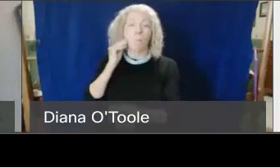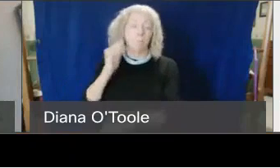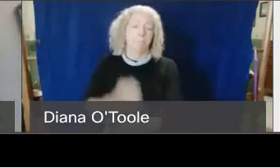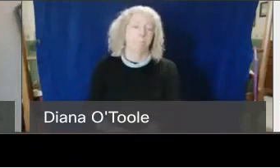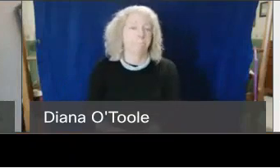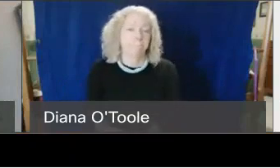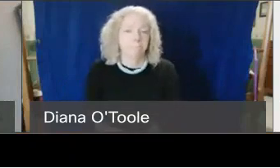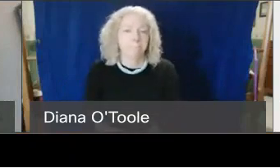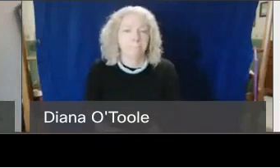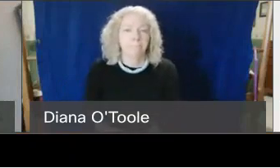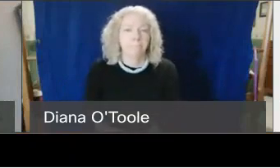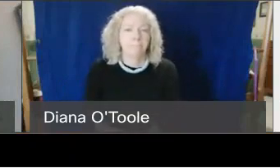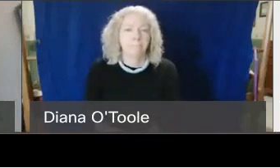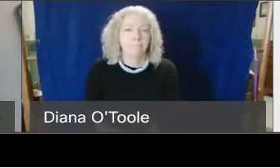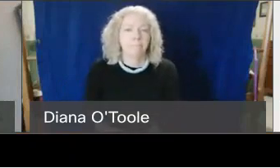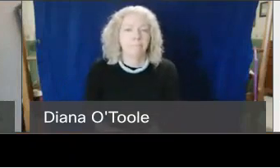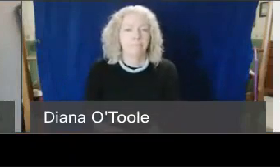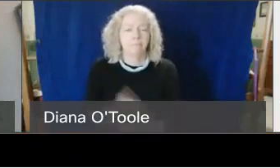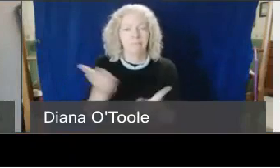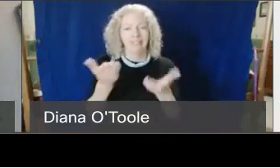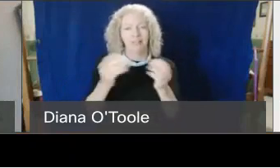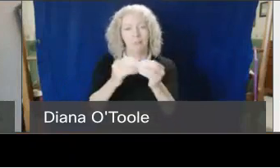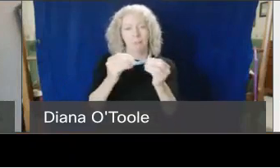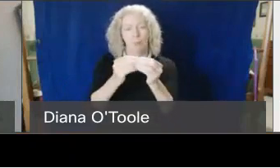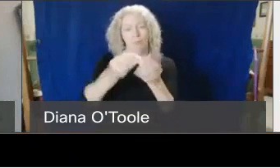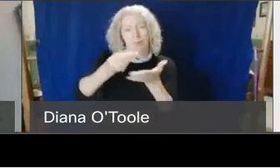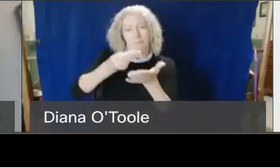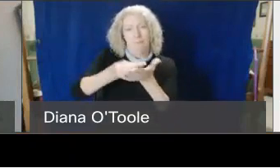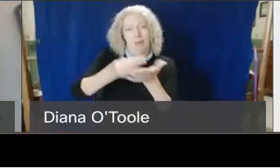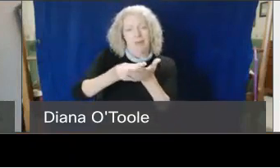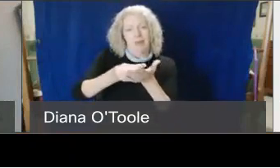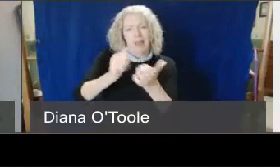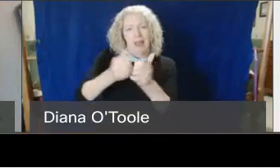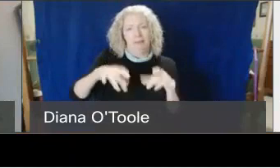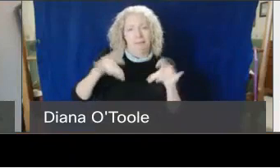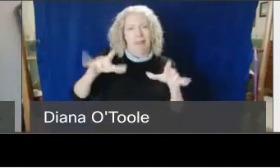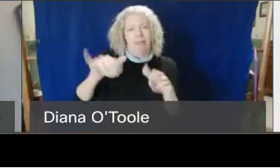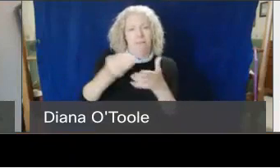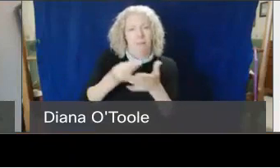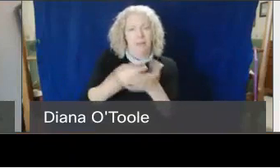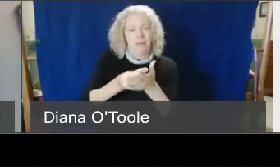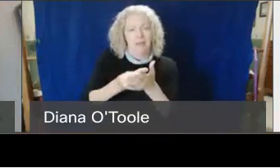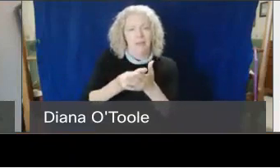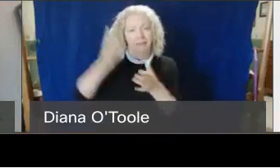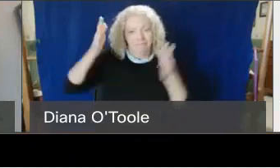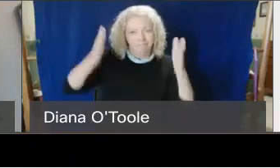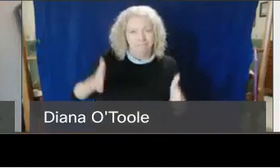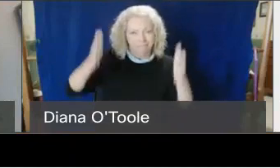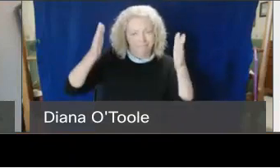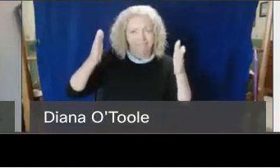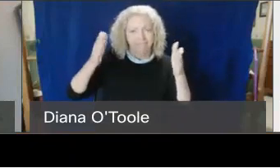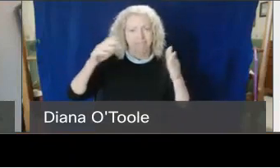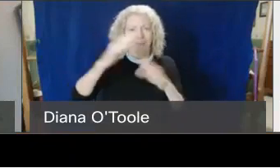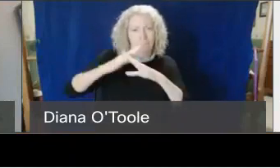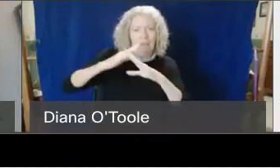here's that funding for the institution. Here's some of the things that we've spent money on, plexiglass and other barriers, PPE,